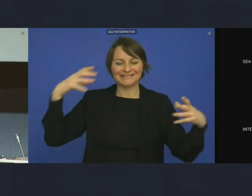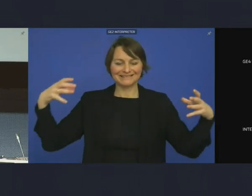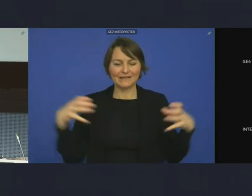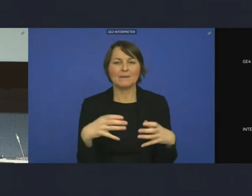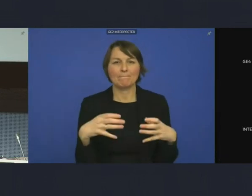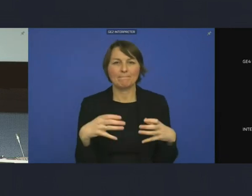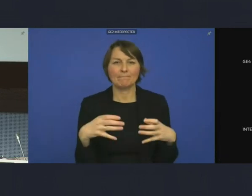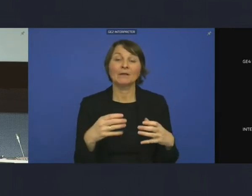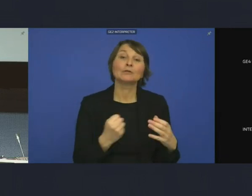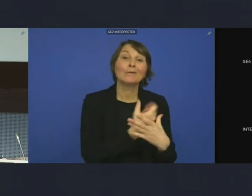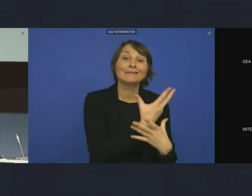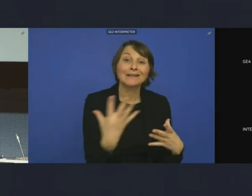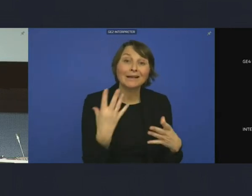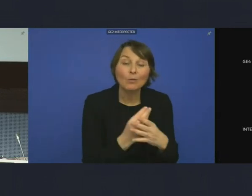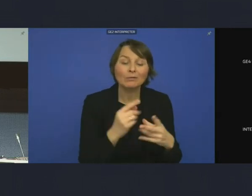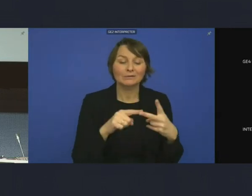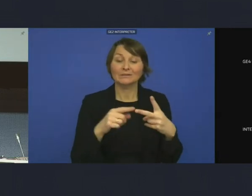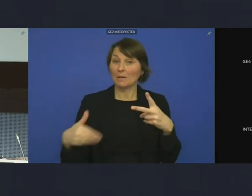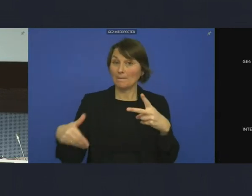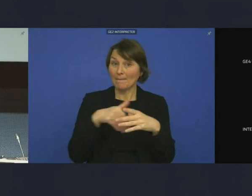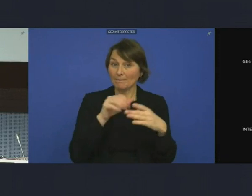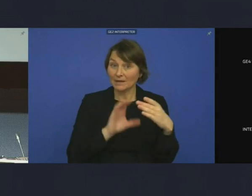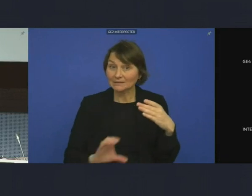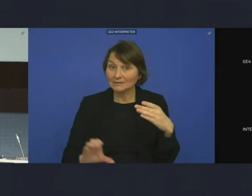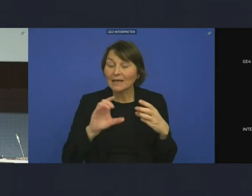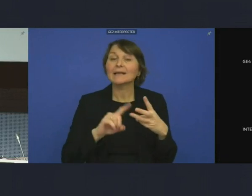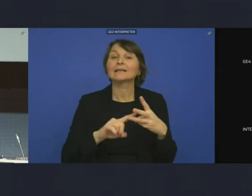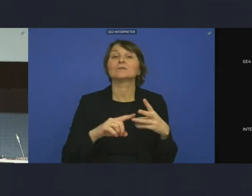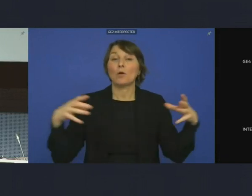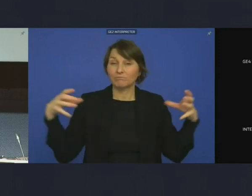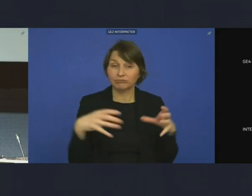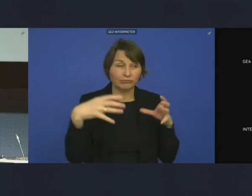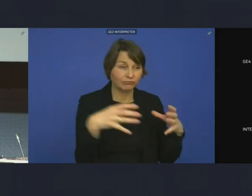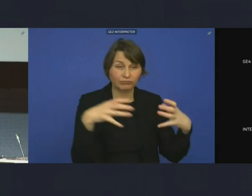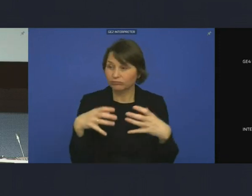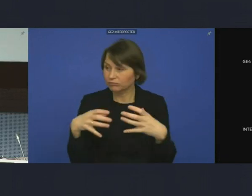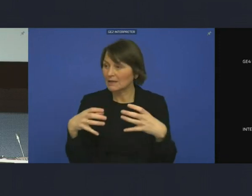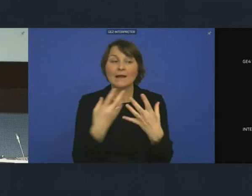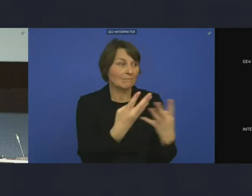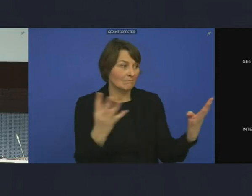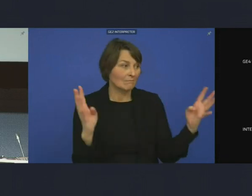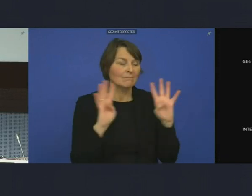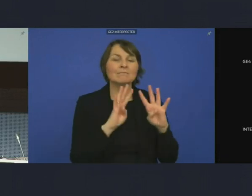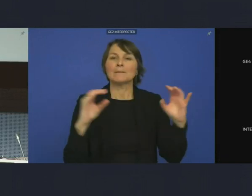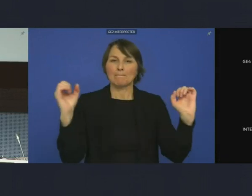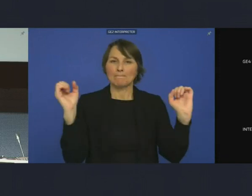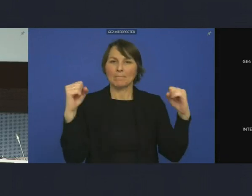to realize these ideas and also to implement further and ensure that that these reach out